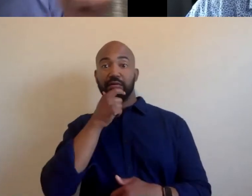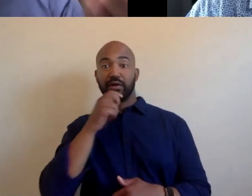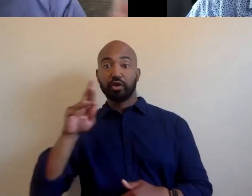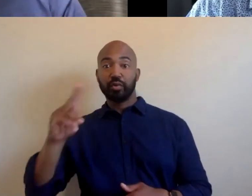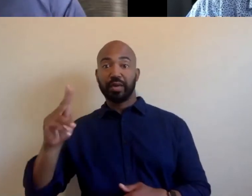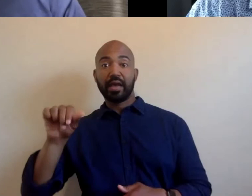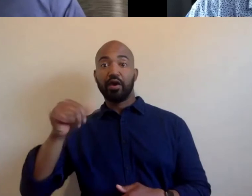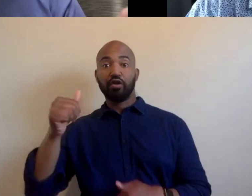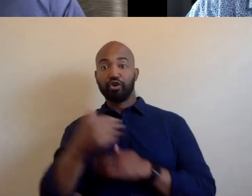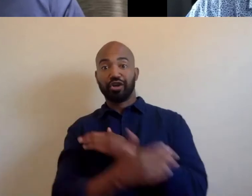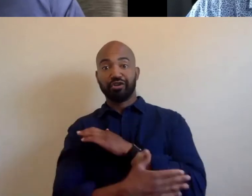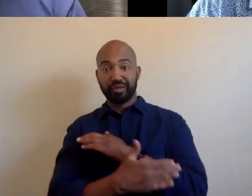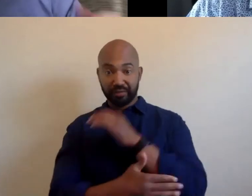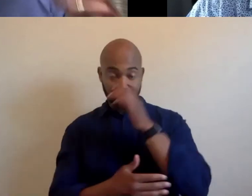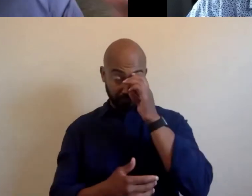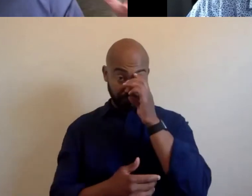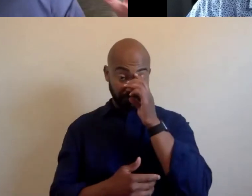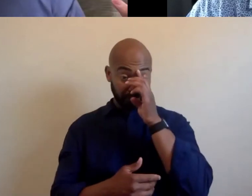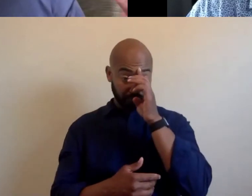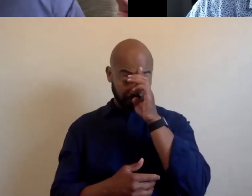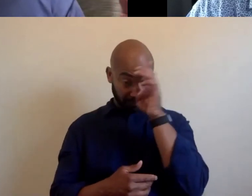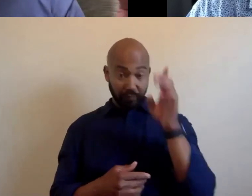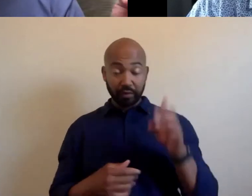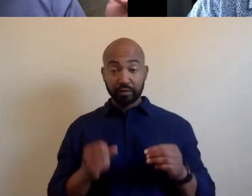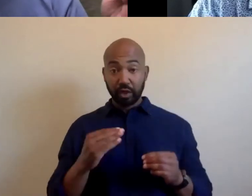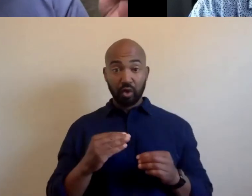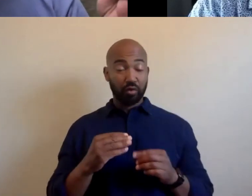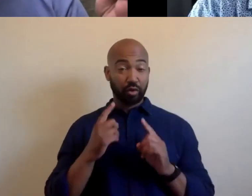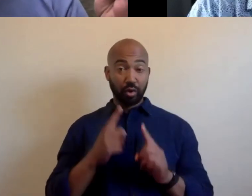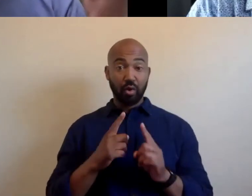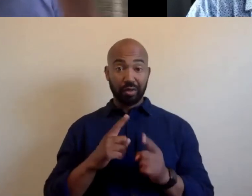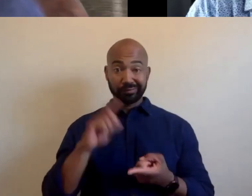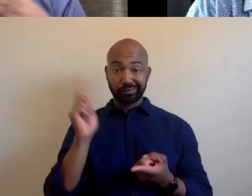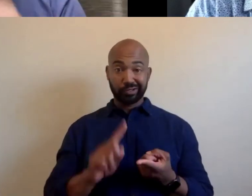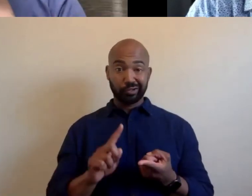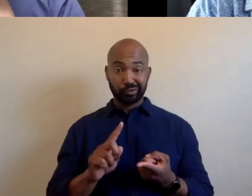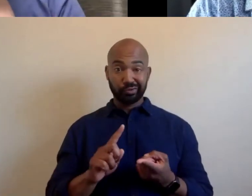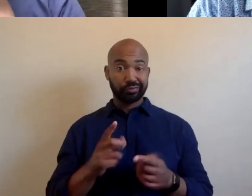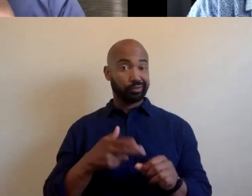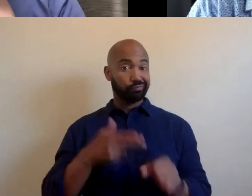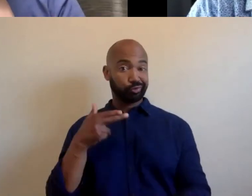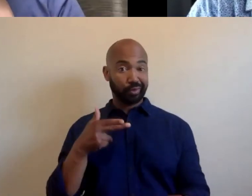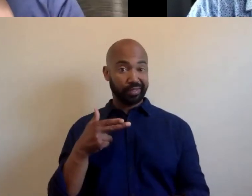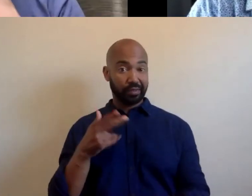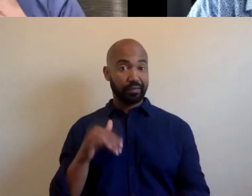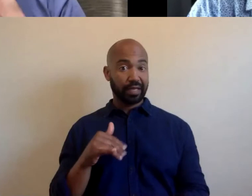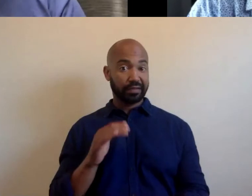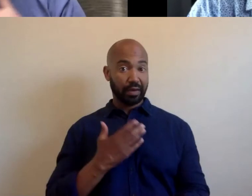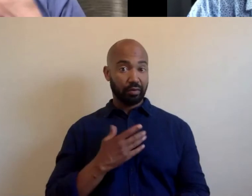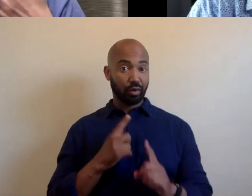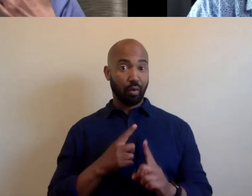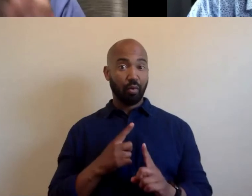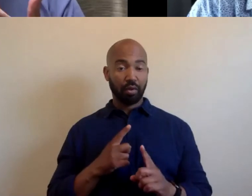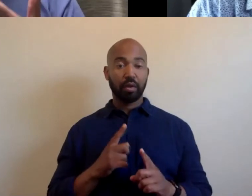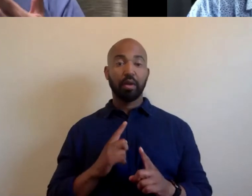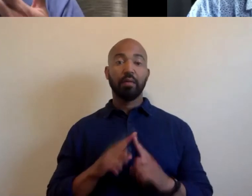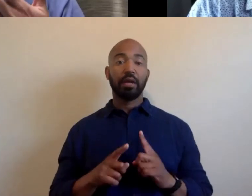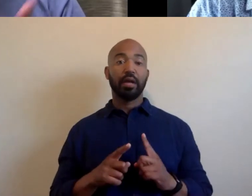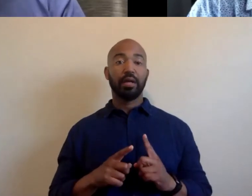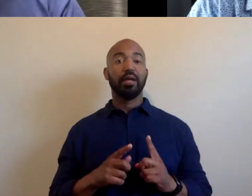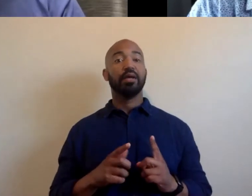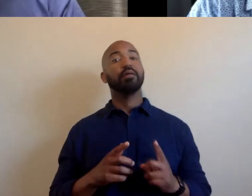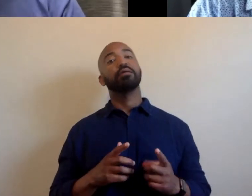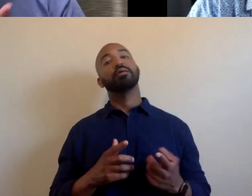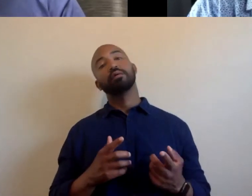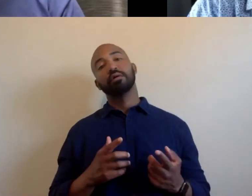that stepping stone to cessation or quitting smoking. Um, my concern is that there, again, are likely